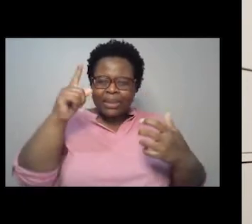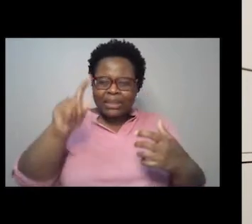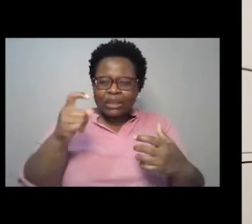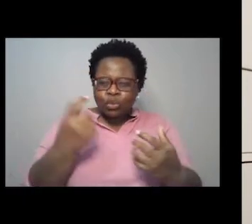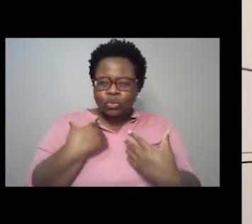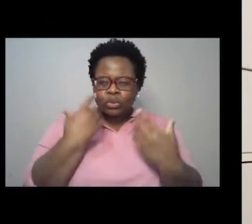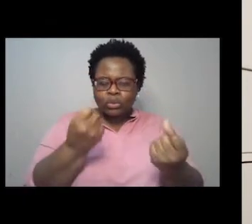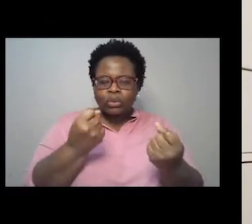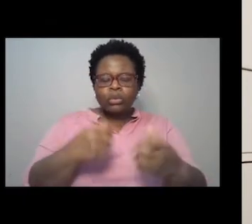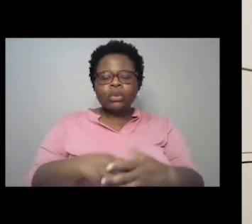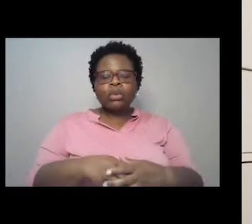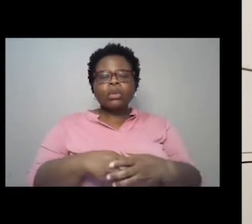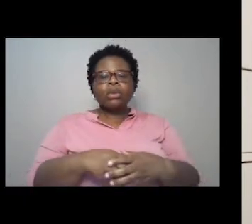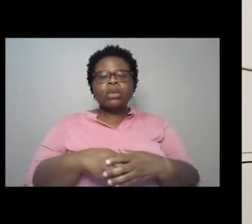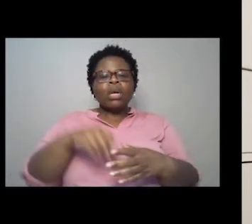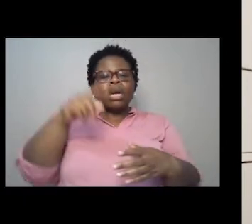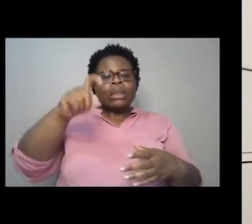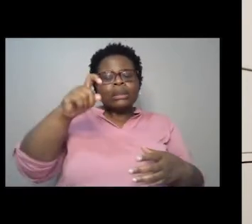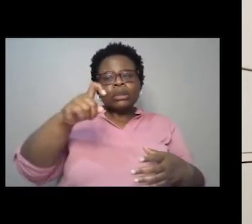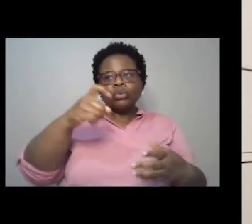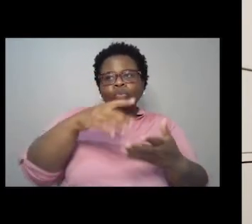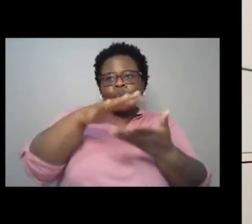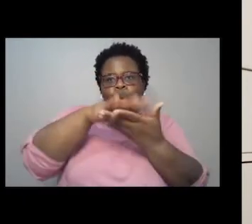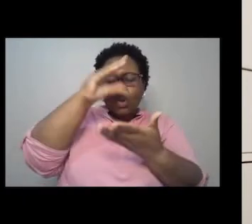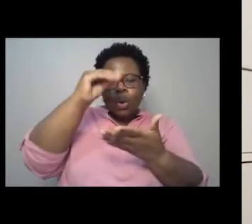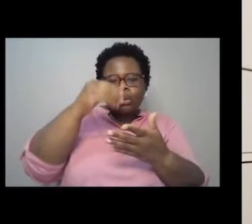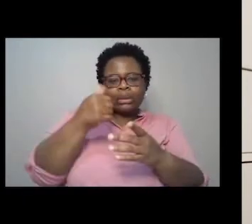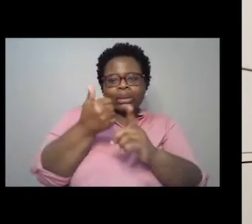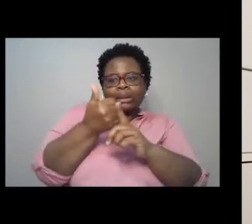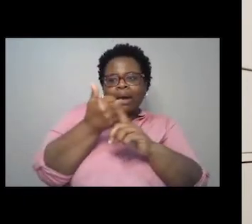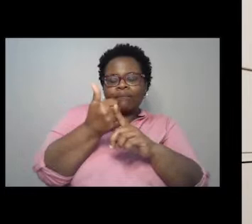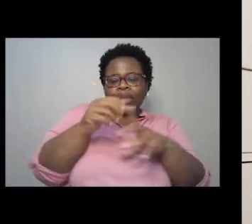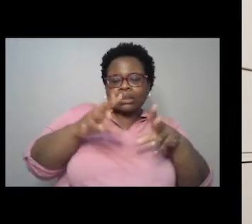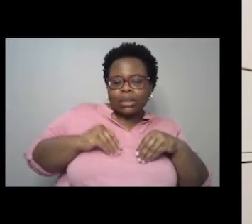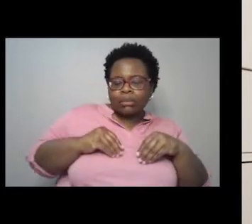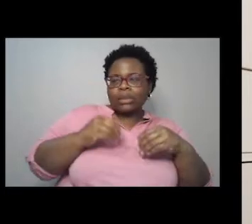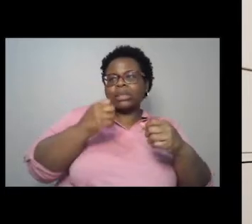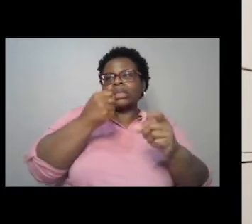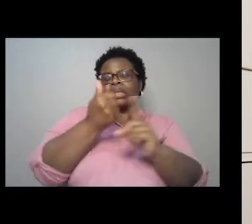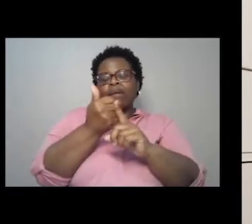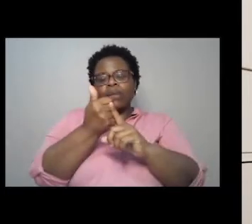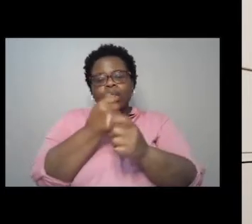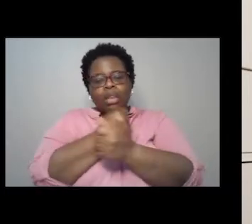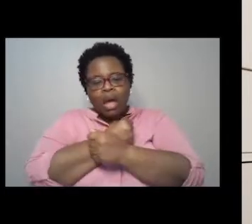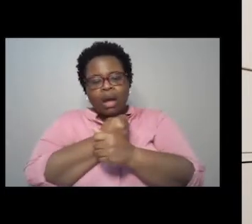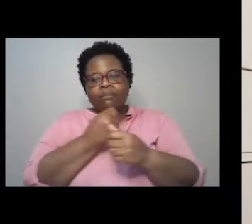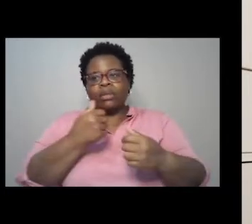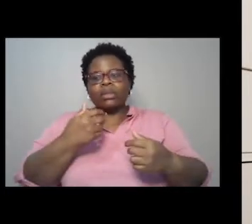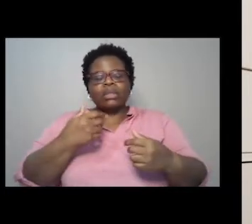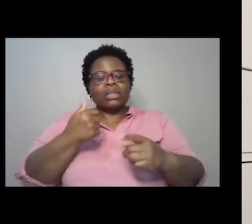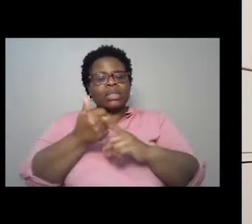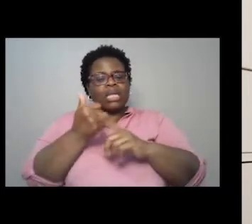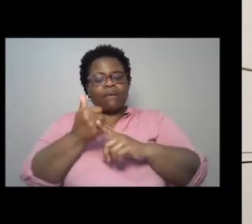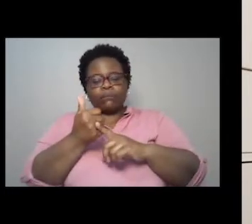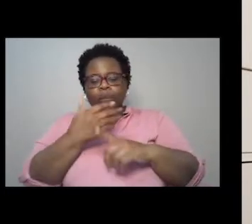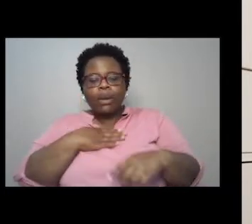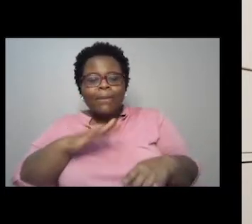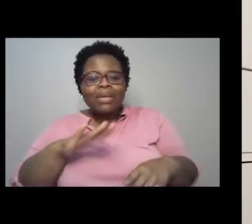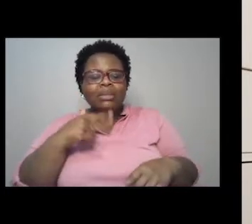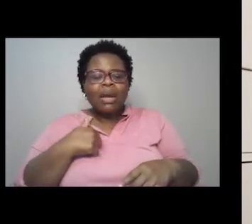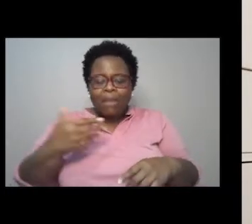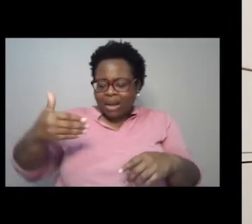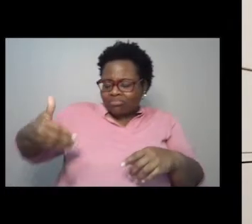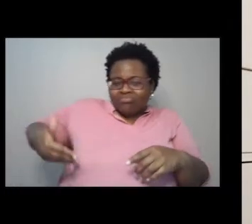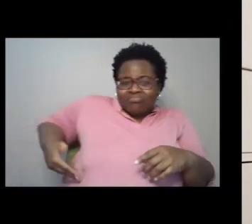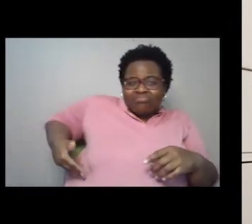healed. I would say I needed to learn self-acceptance, self-love, self-compassion, and to trust my inner